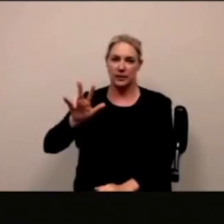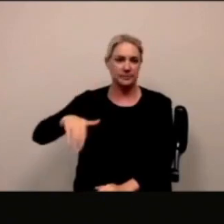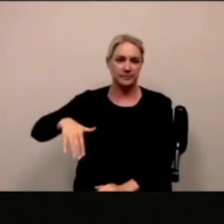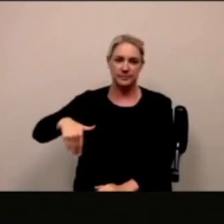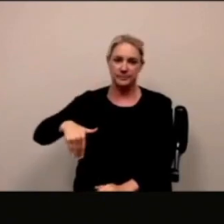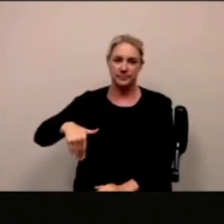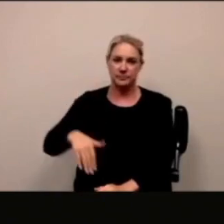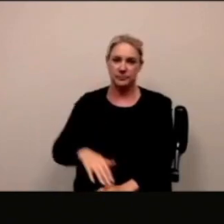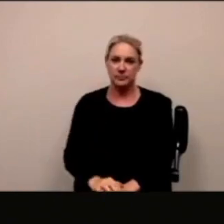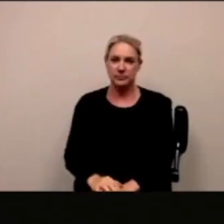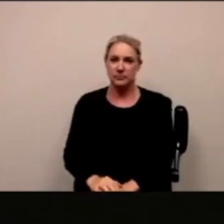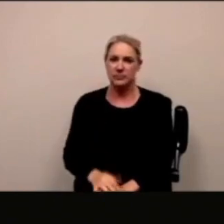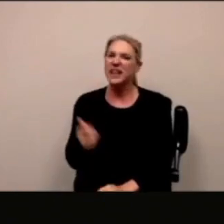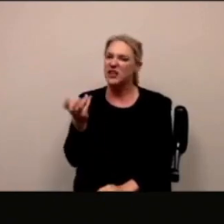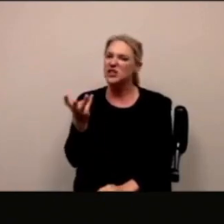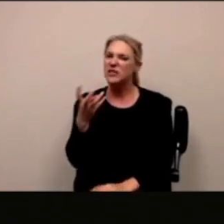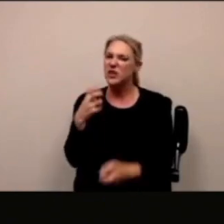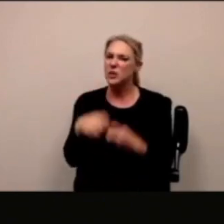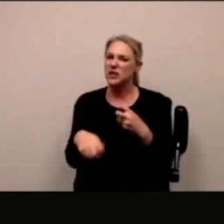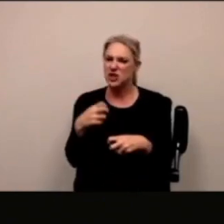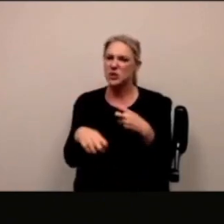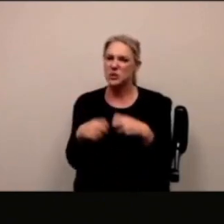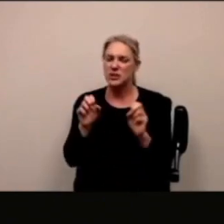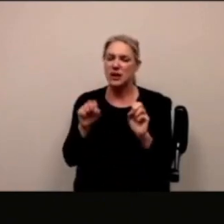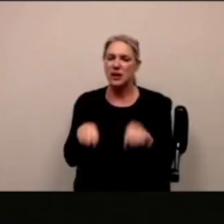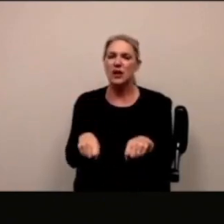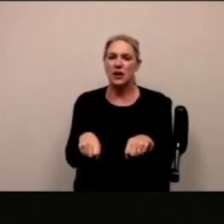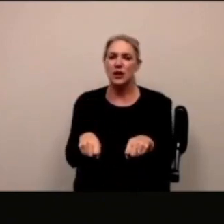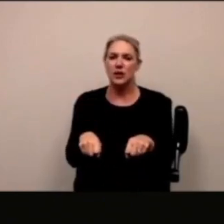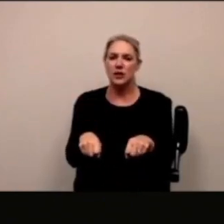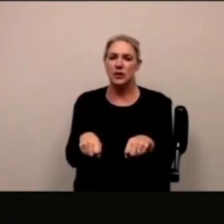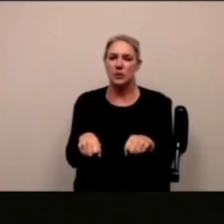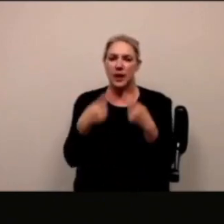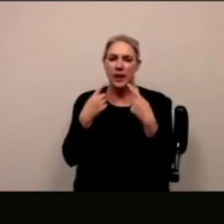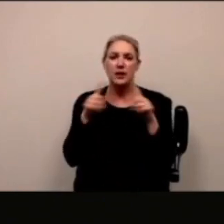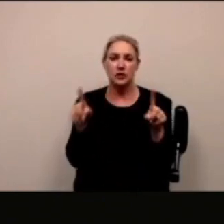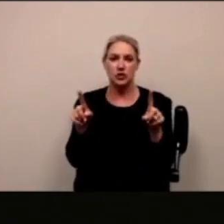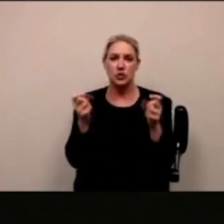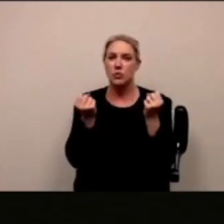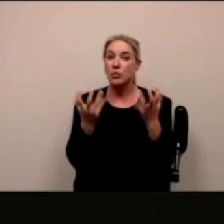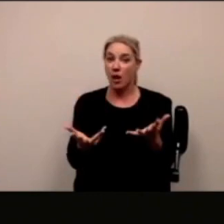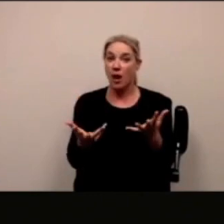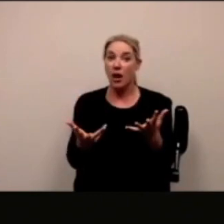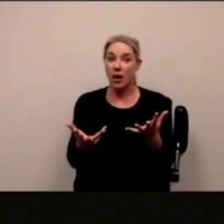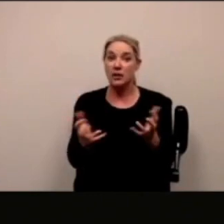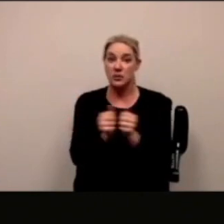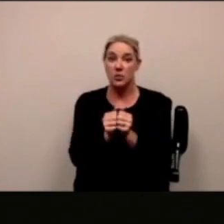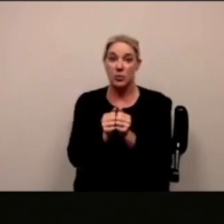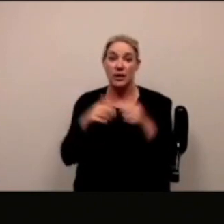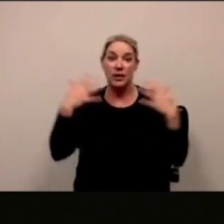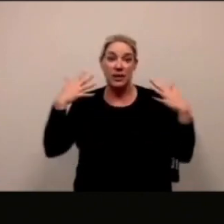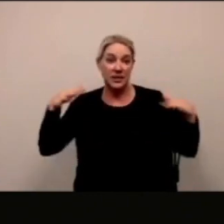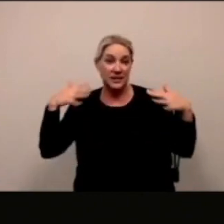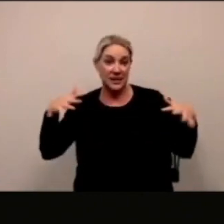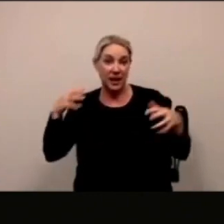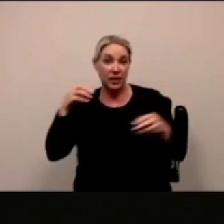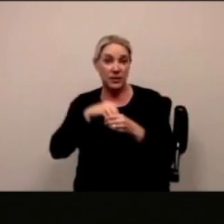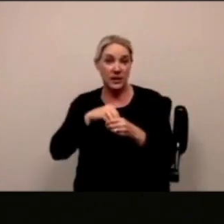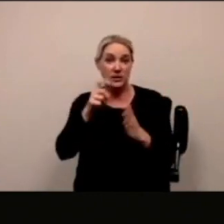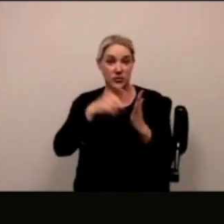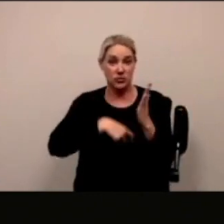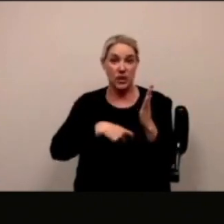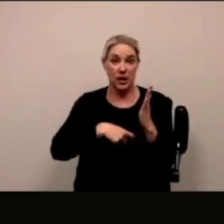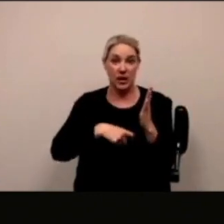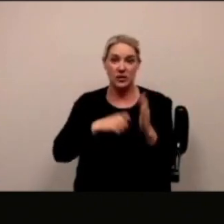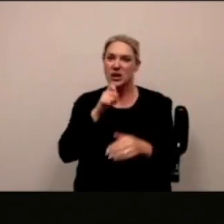there's several issues. One is you can already do a lot with sound in Scratch, so it wasn't clear that that was like adding a big enough new space of